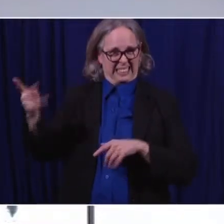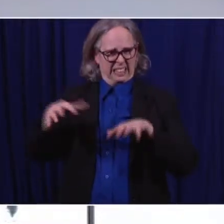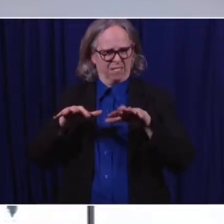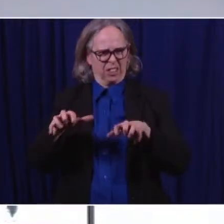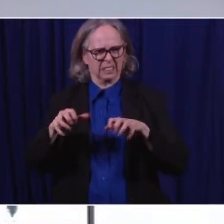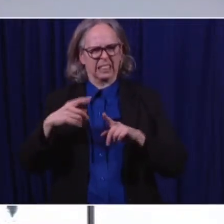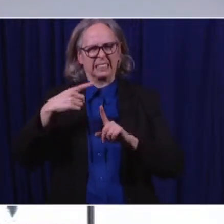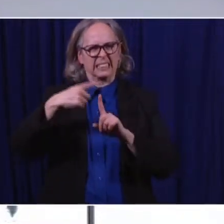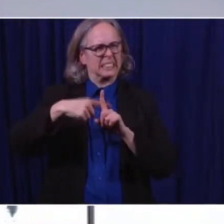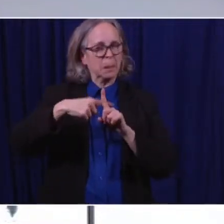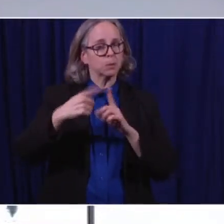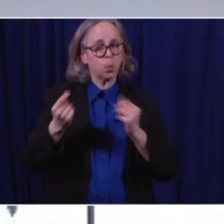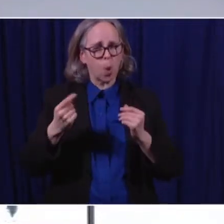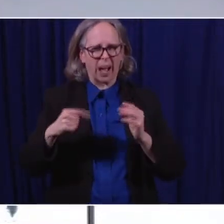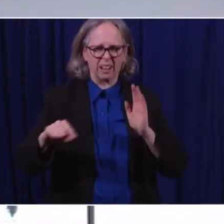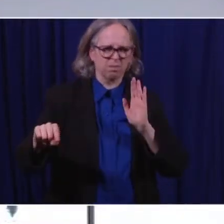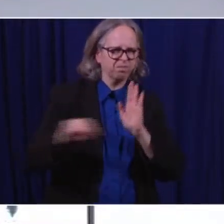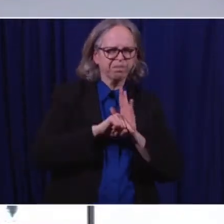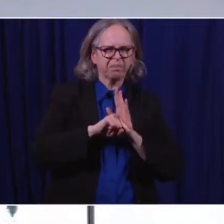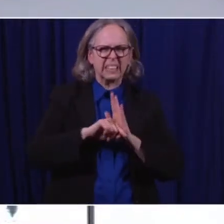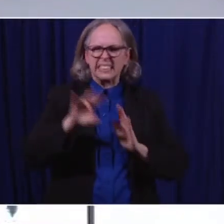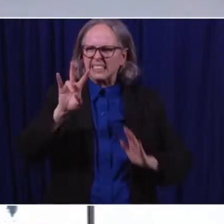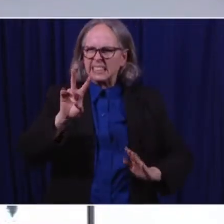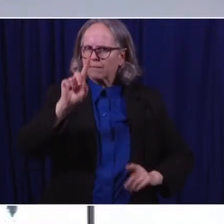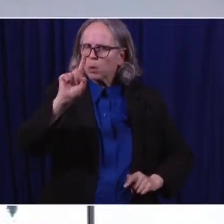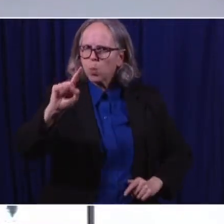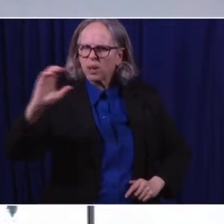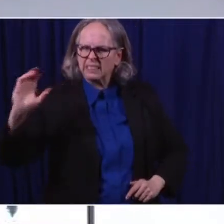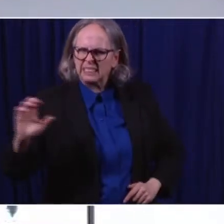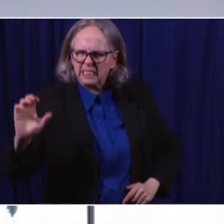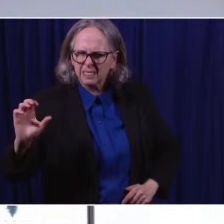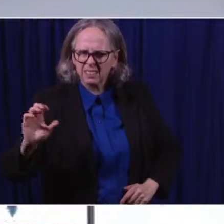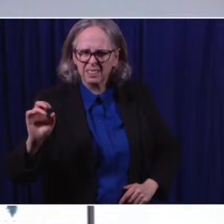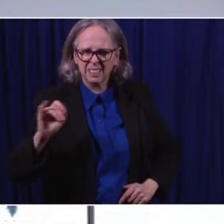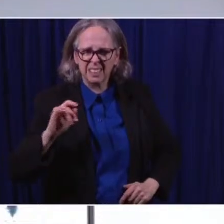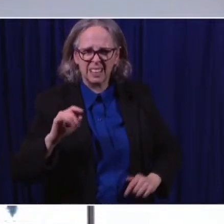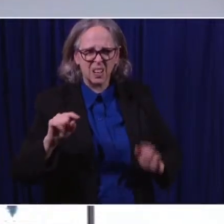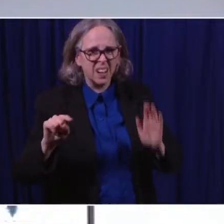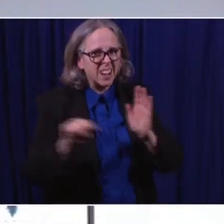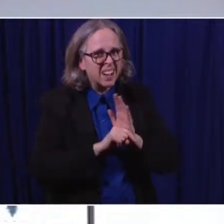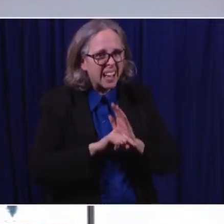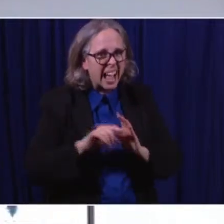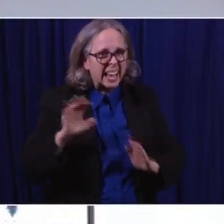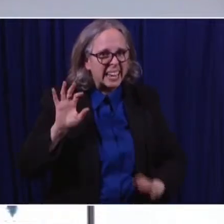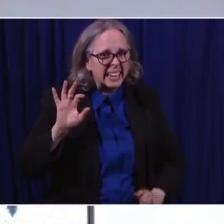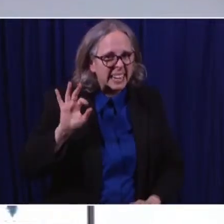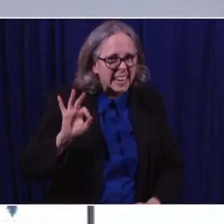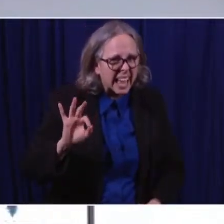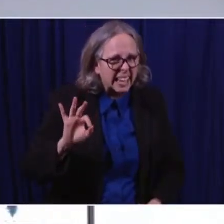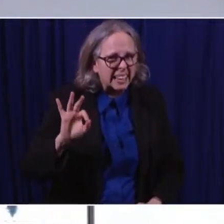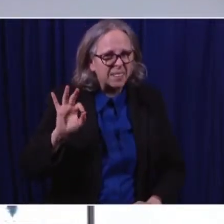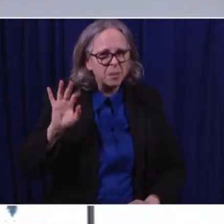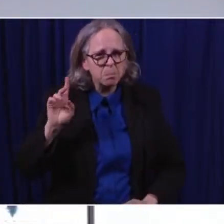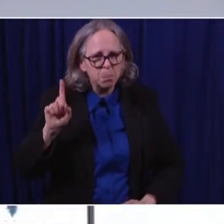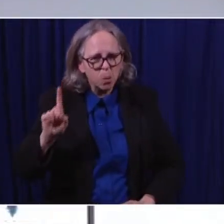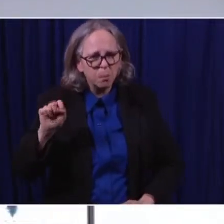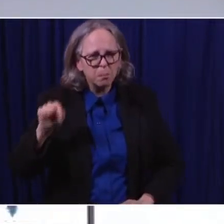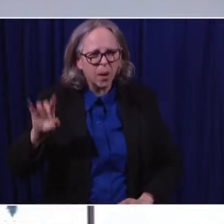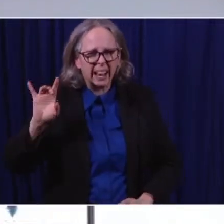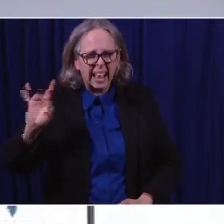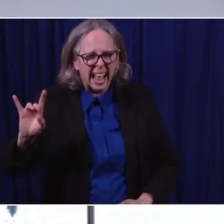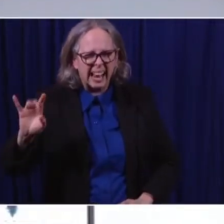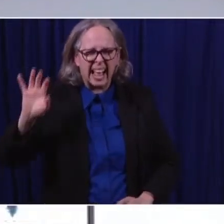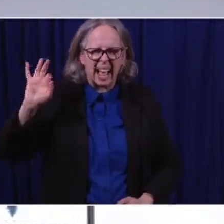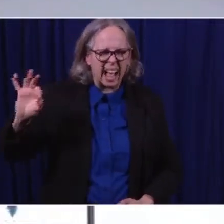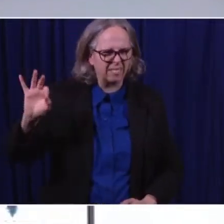-71 degrees Celsius. That's -95.8 degrees Fahrenheit. That's why I have the gloves, because I'm going to open it up